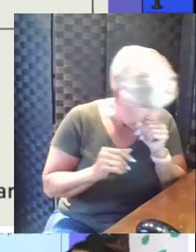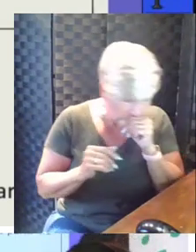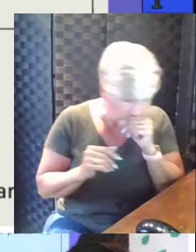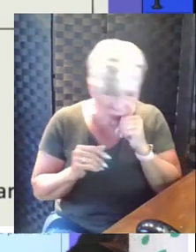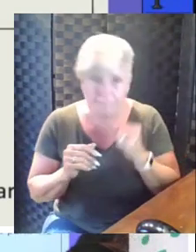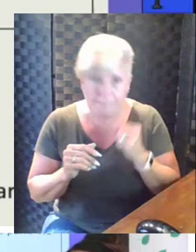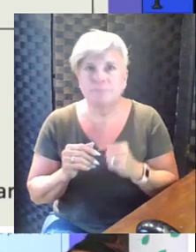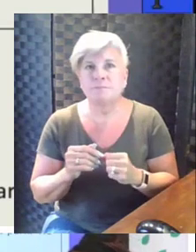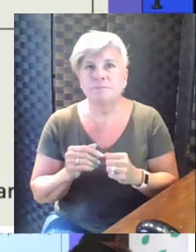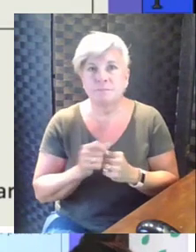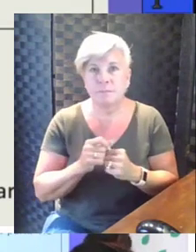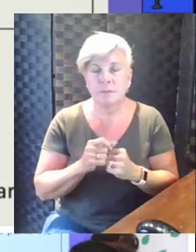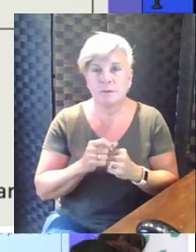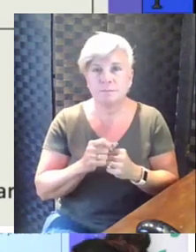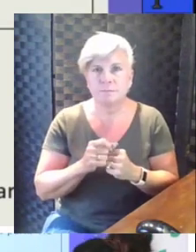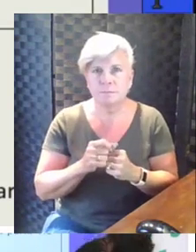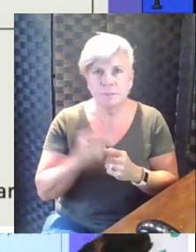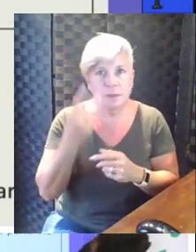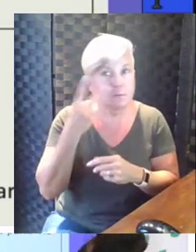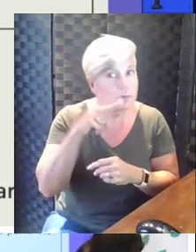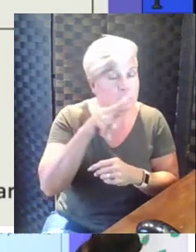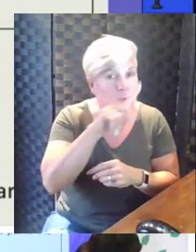give us? And then create your bar model.